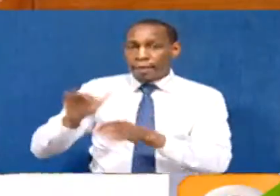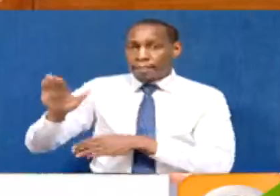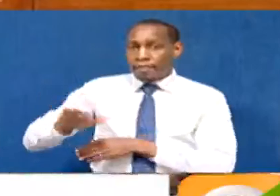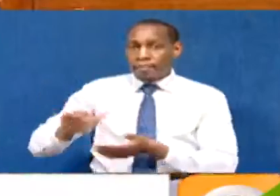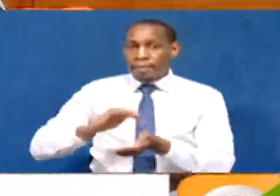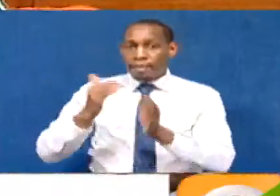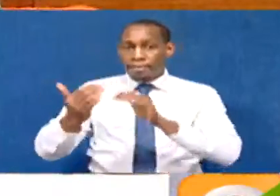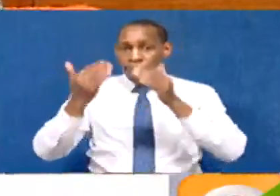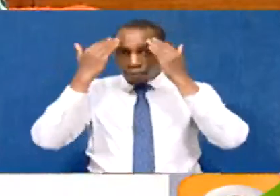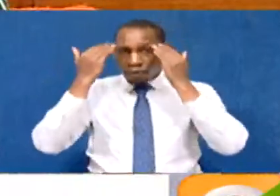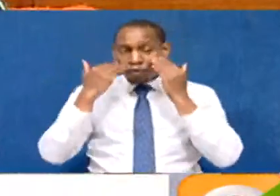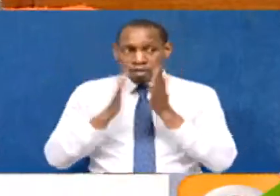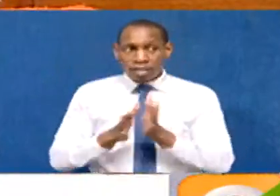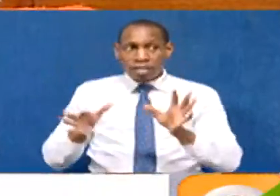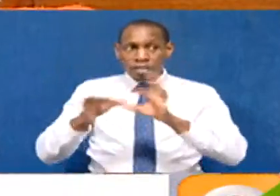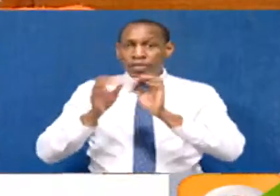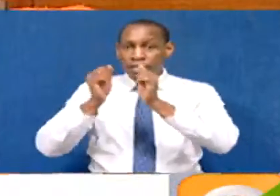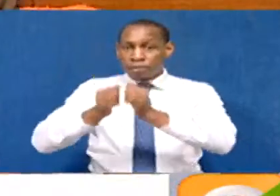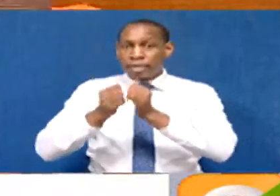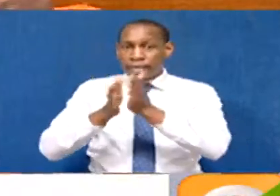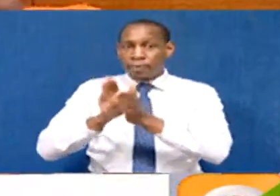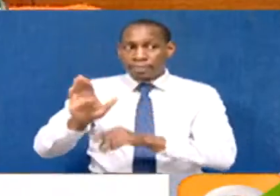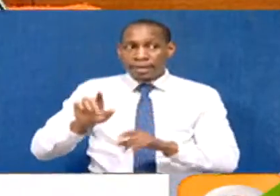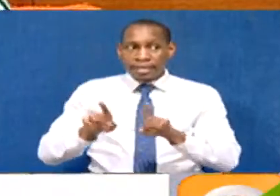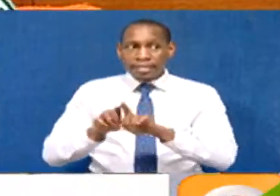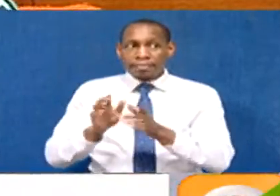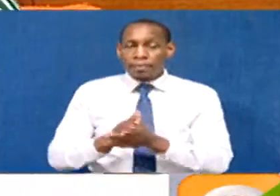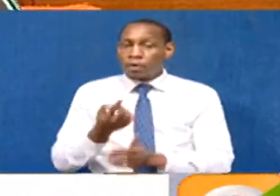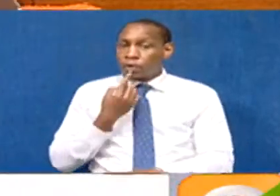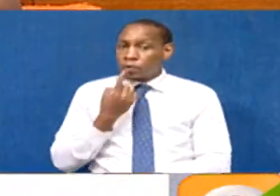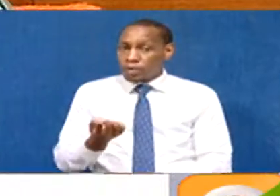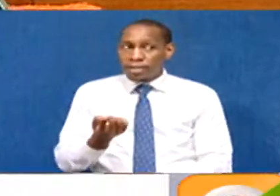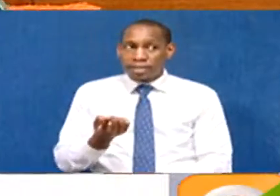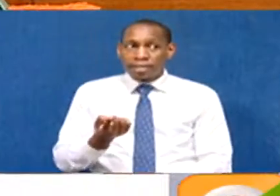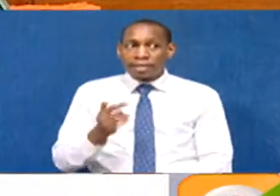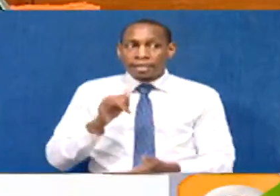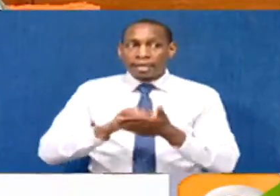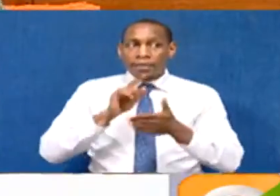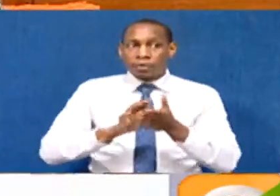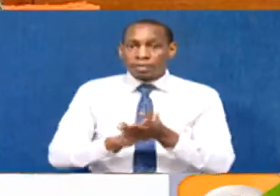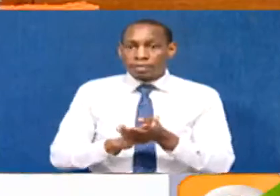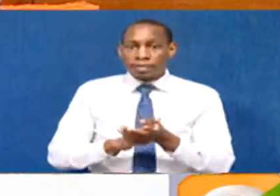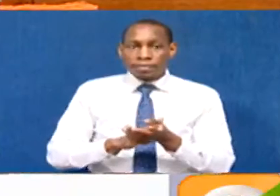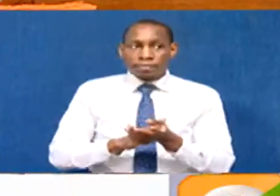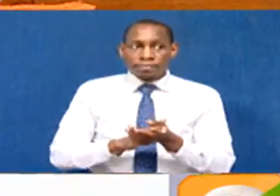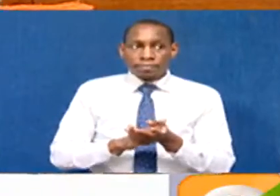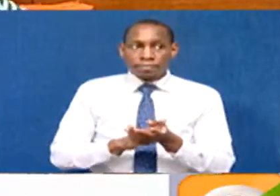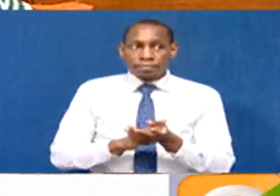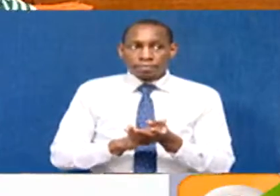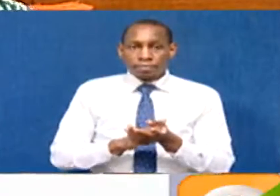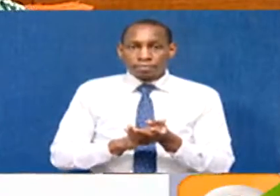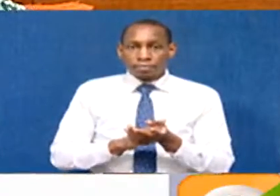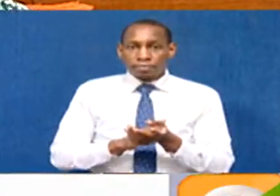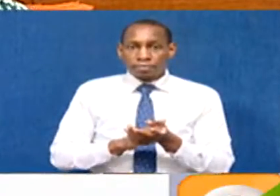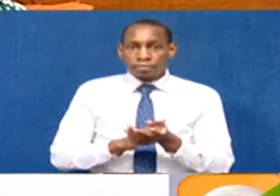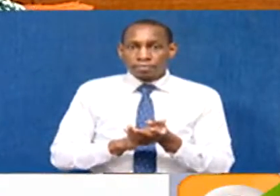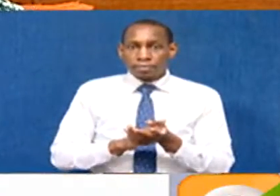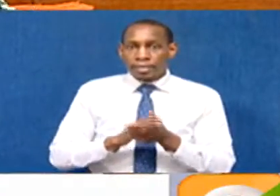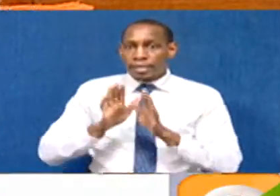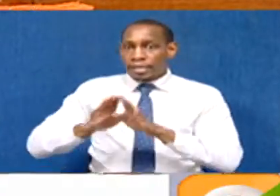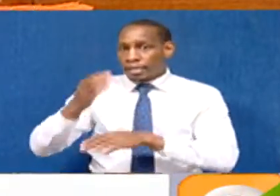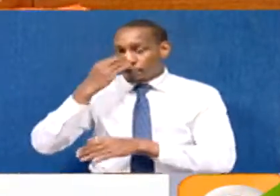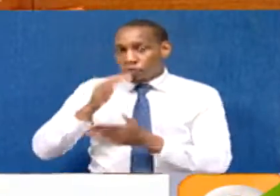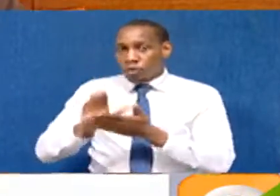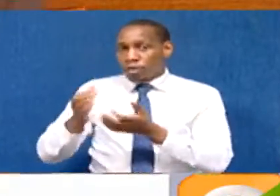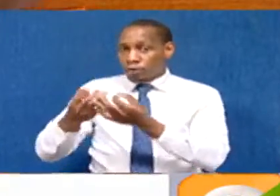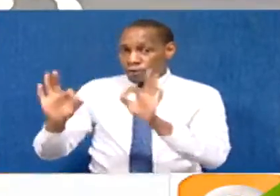being taken to court jointly with them, and they have even been told, "You leave William Ruto, we are going to release you." By who said